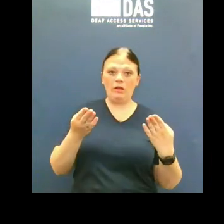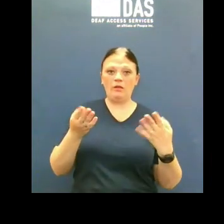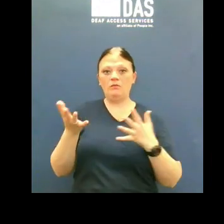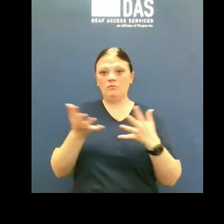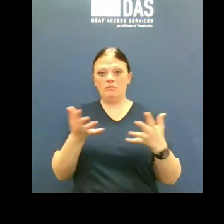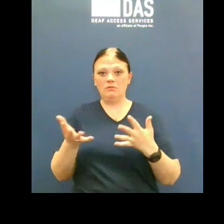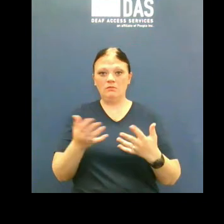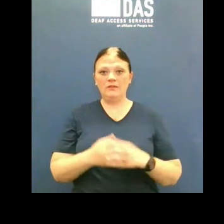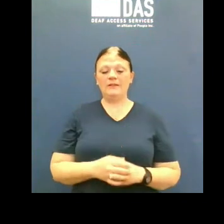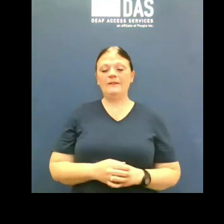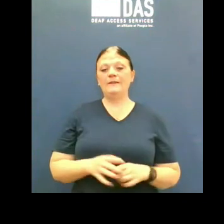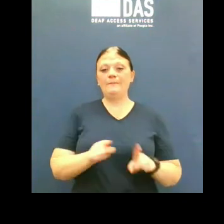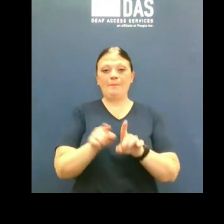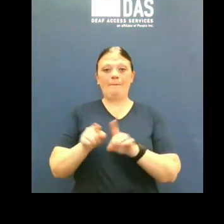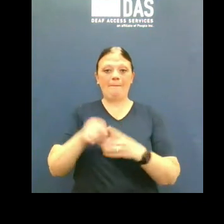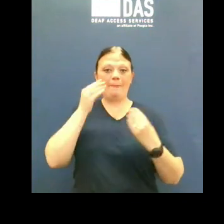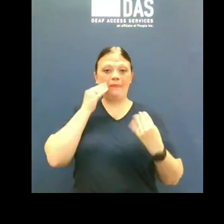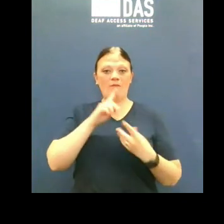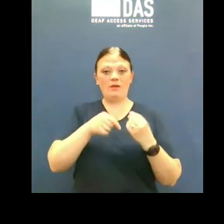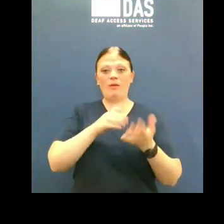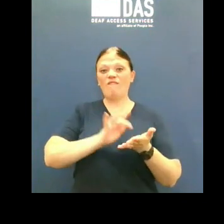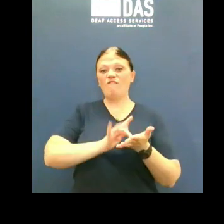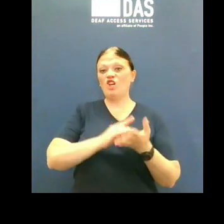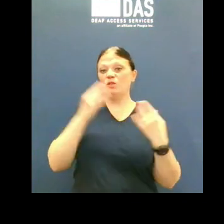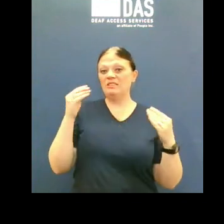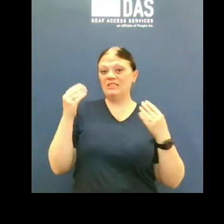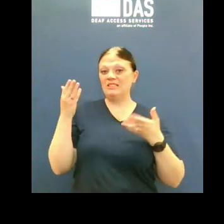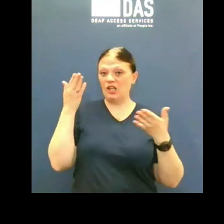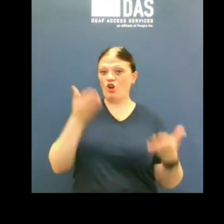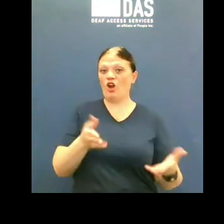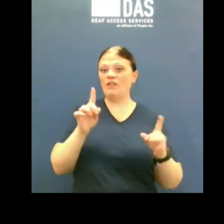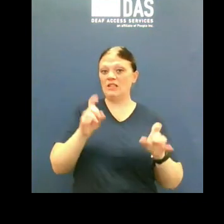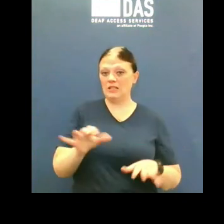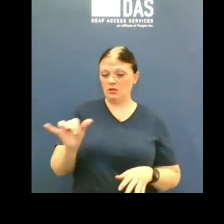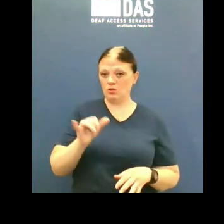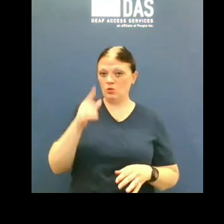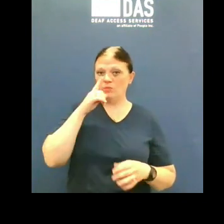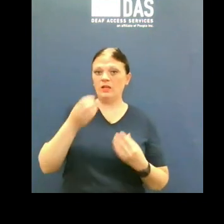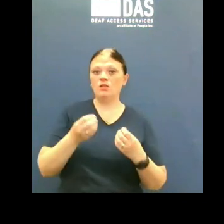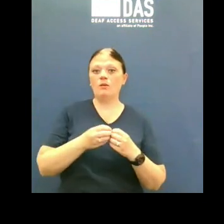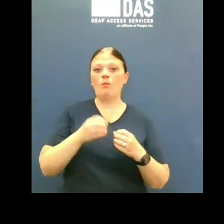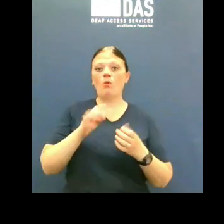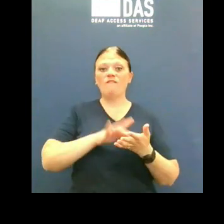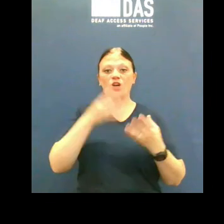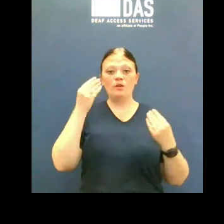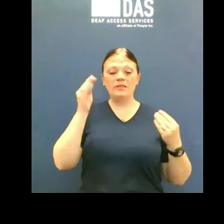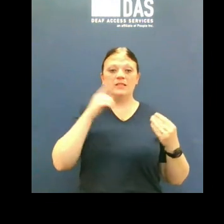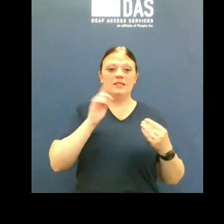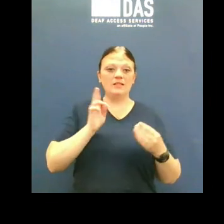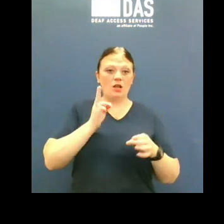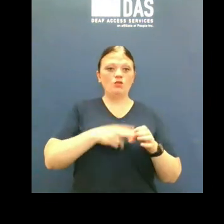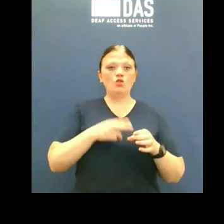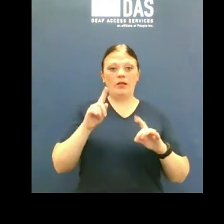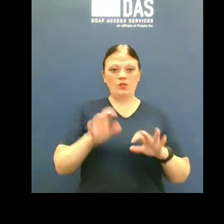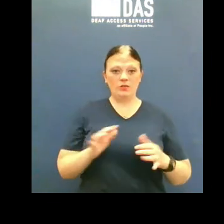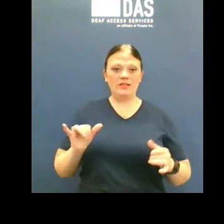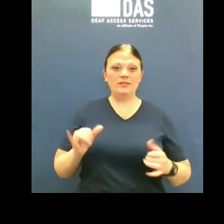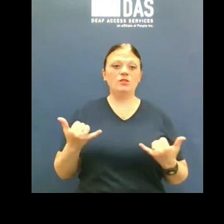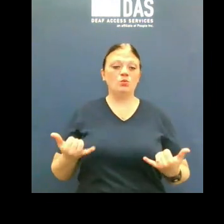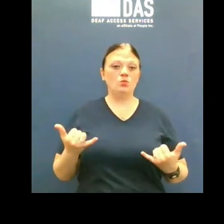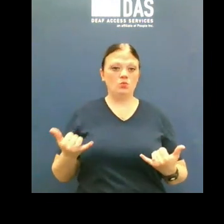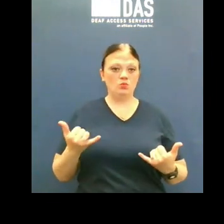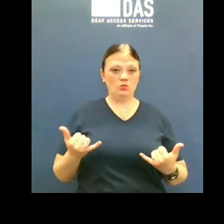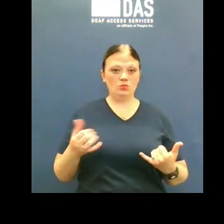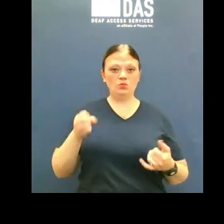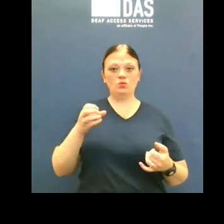also have in there information about the pharmacies that are offering these testing, because more pharmacies are coming on board now. So what you